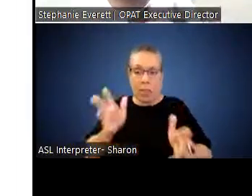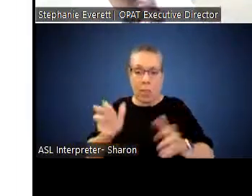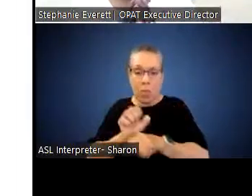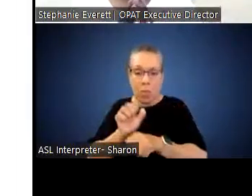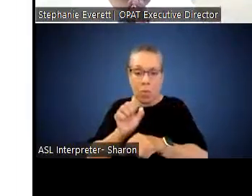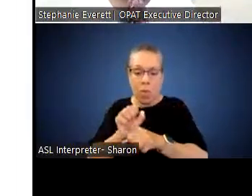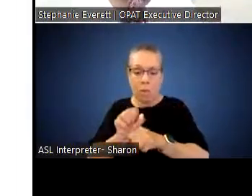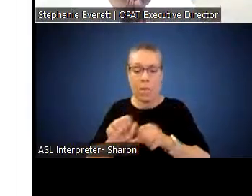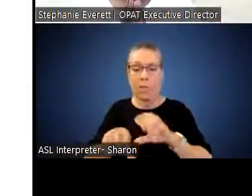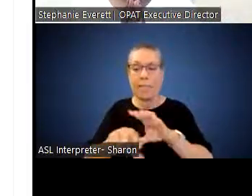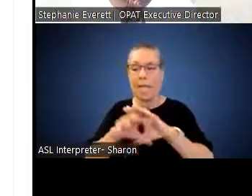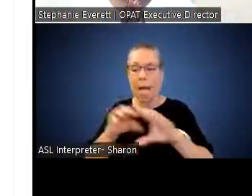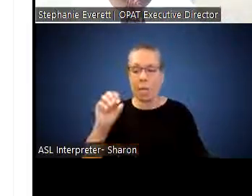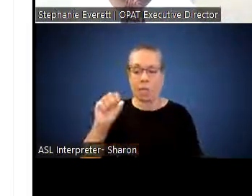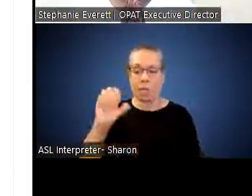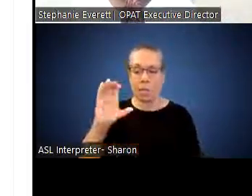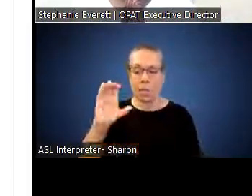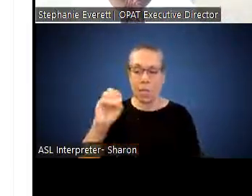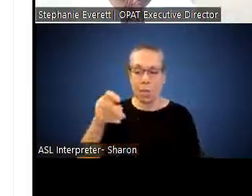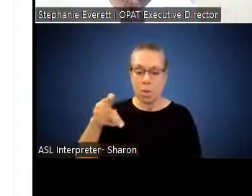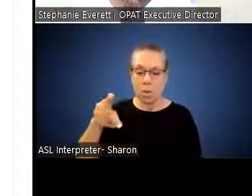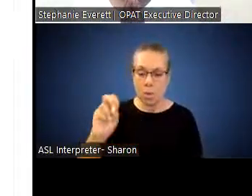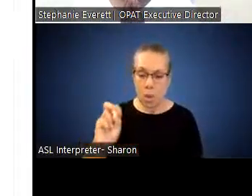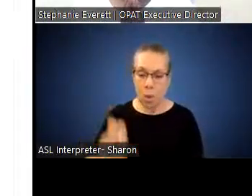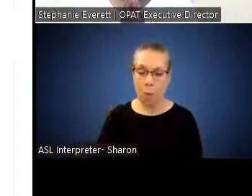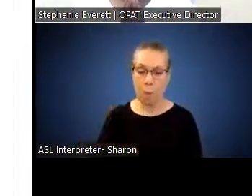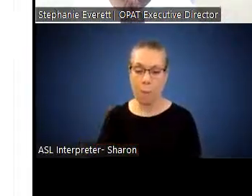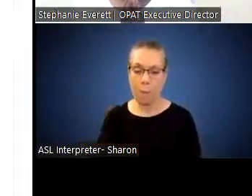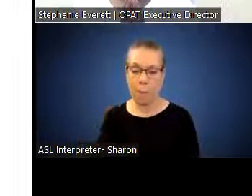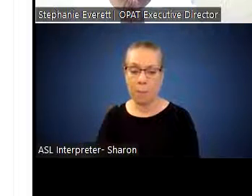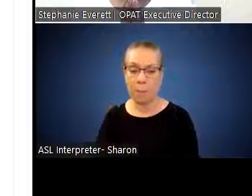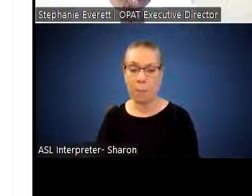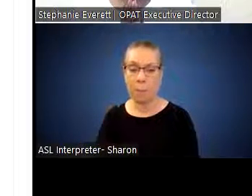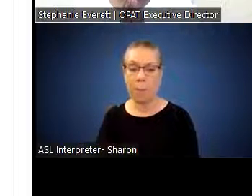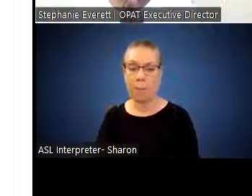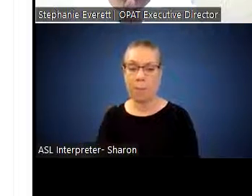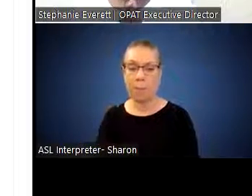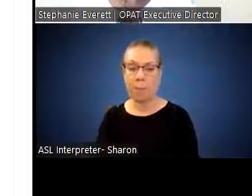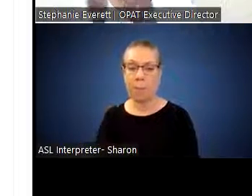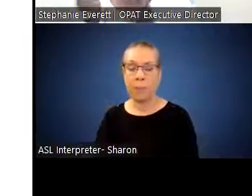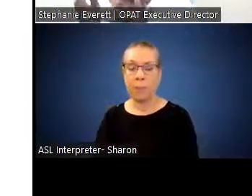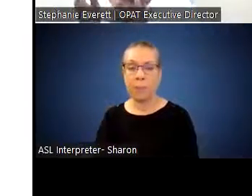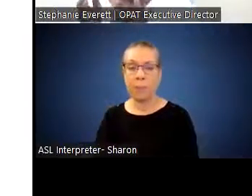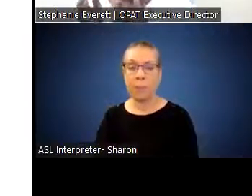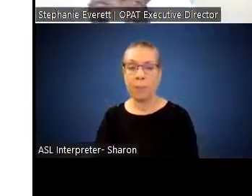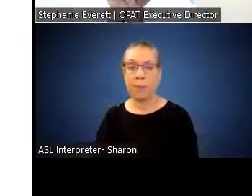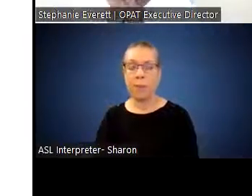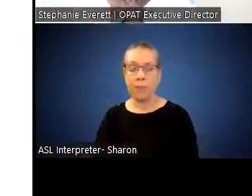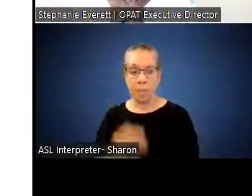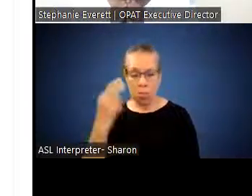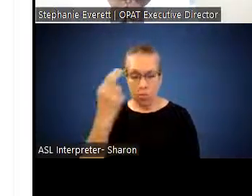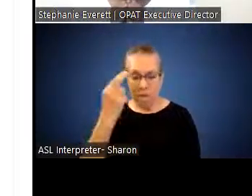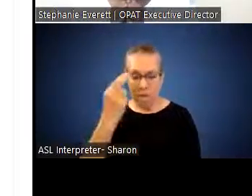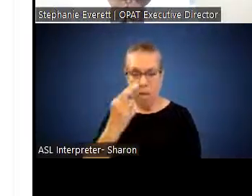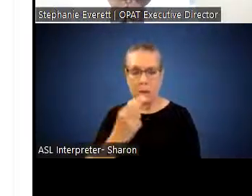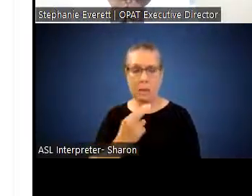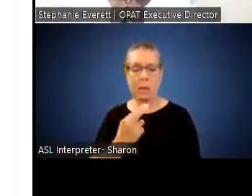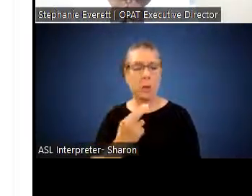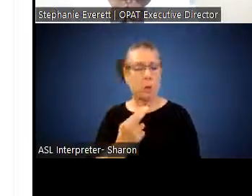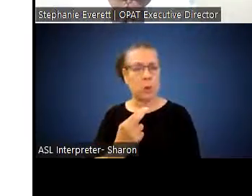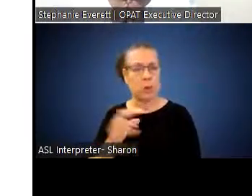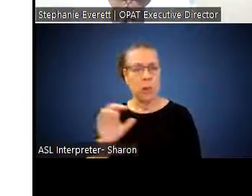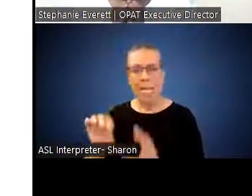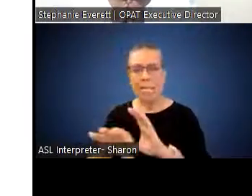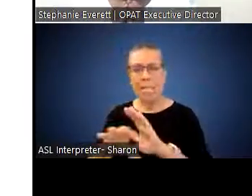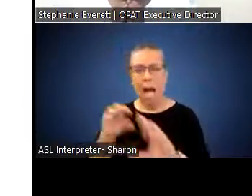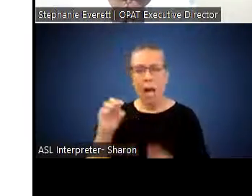scope. And once you find out that it's out of scope, you then